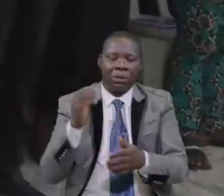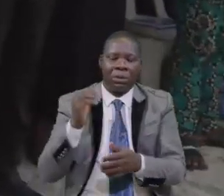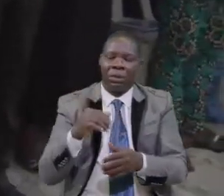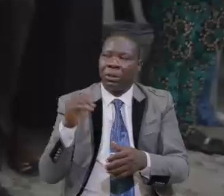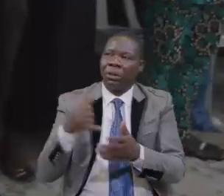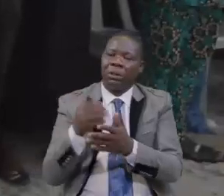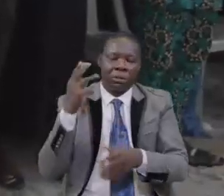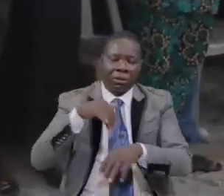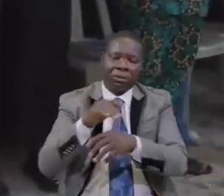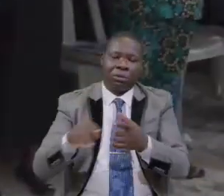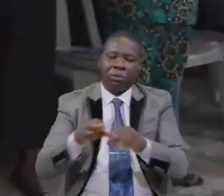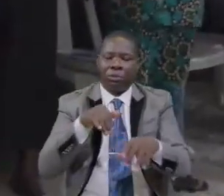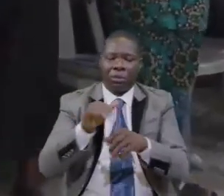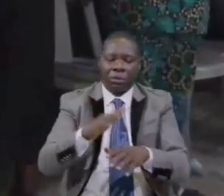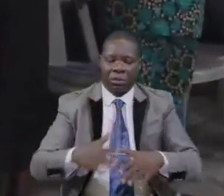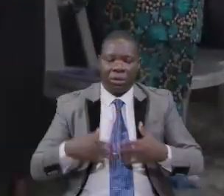Anointing.